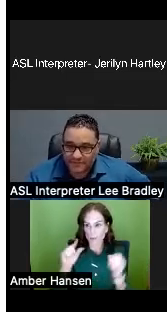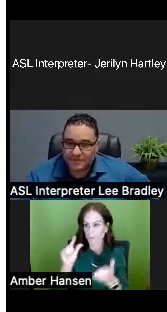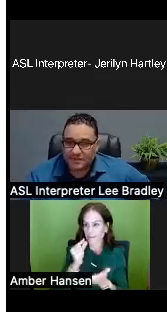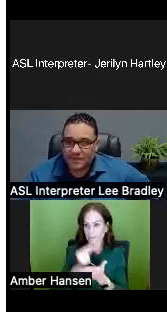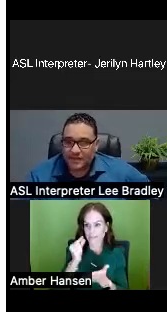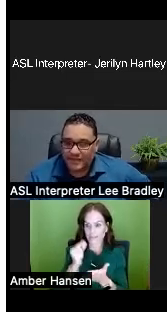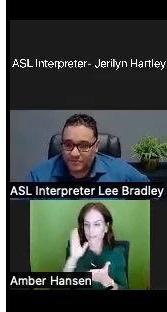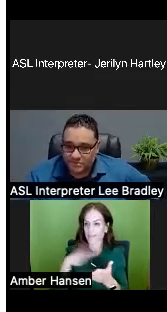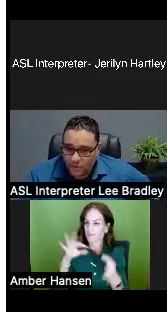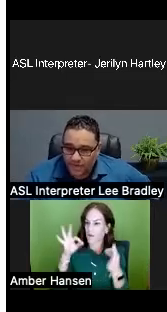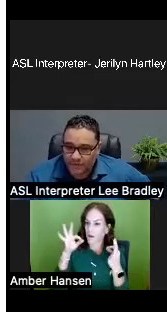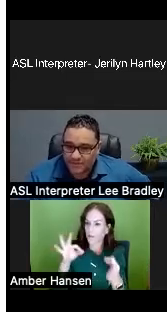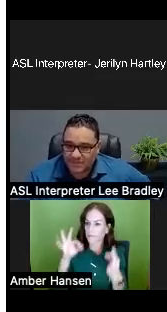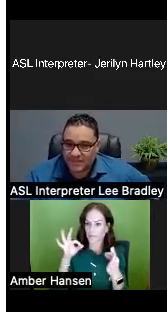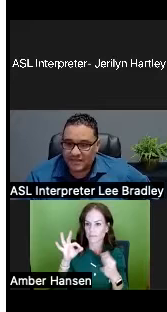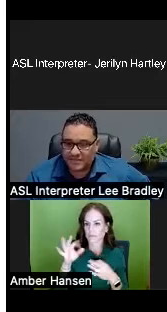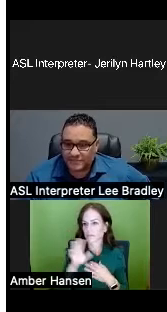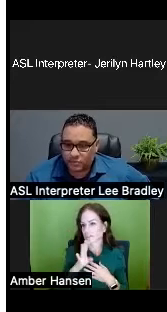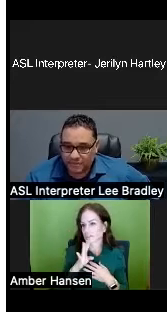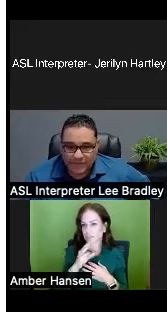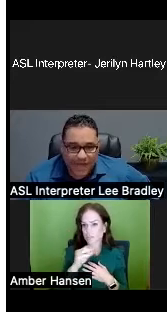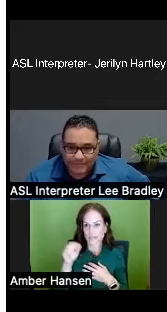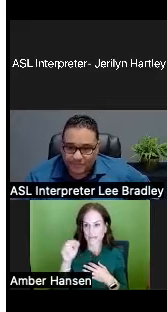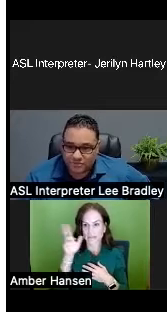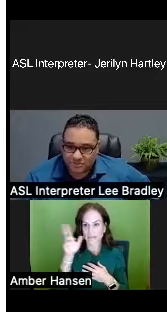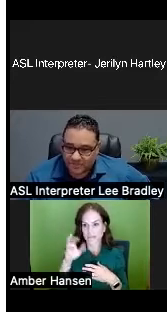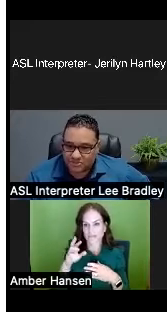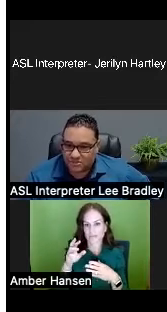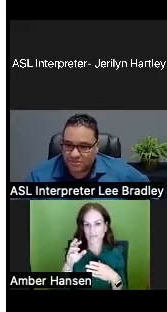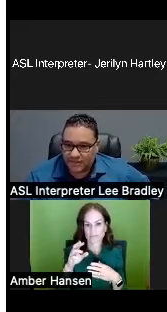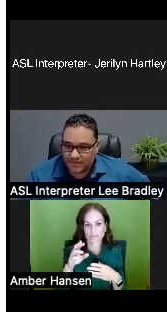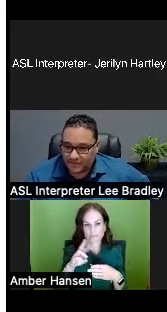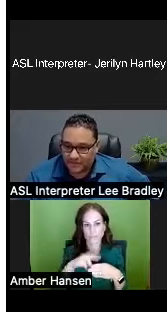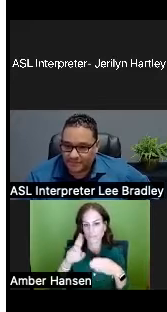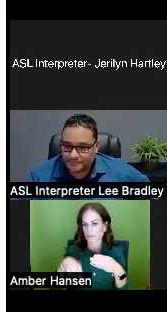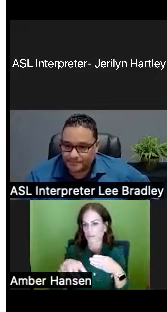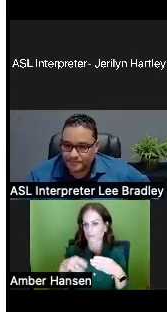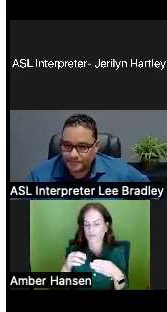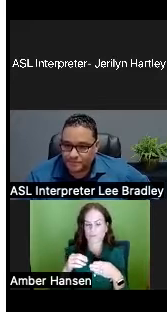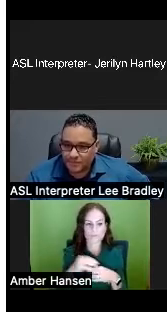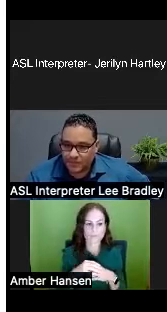understand that there's no guarantee that there will be optimal speech and hearing